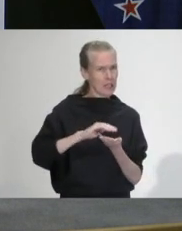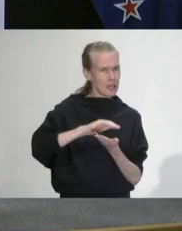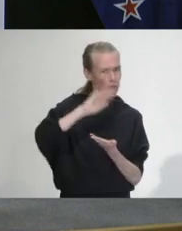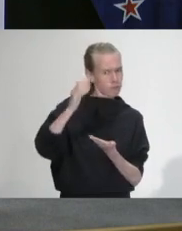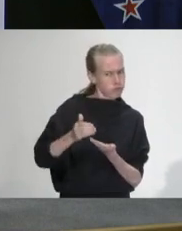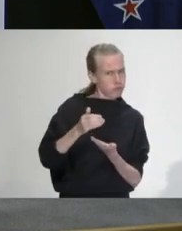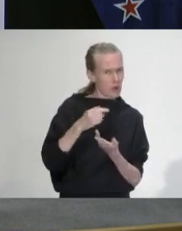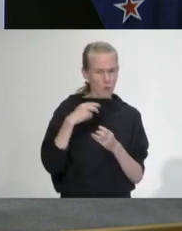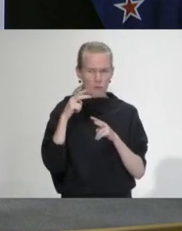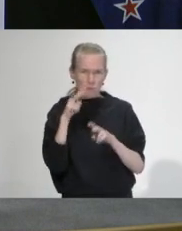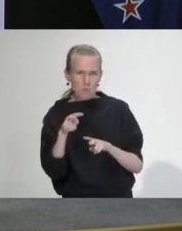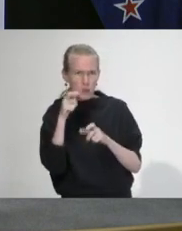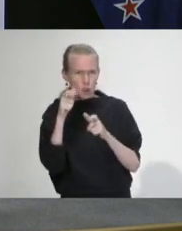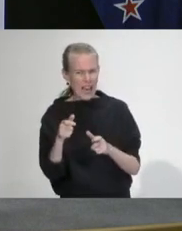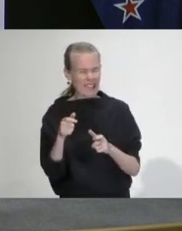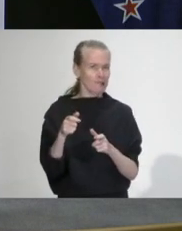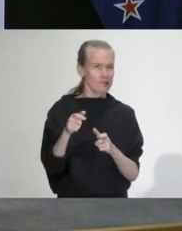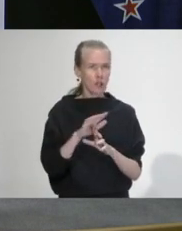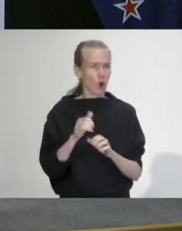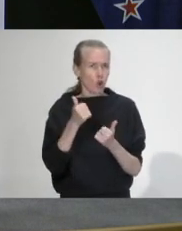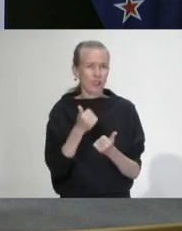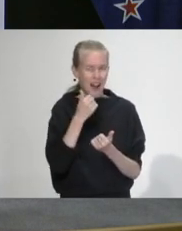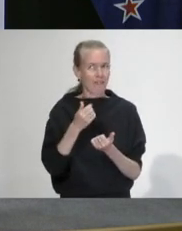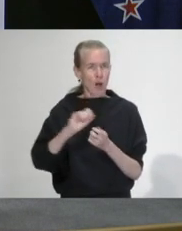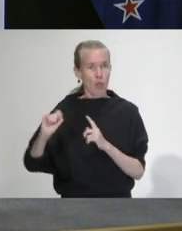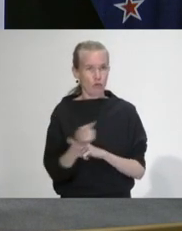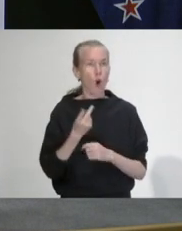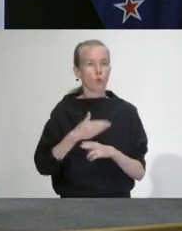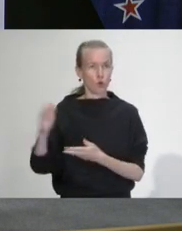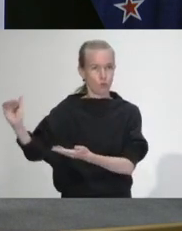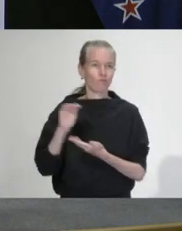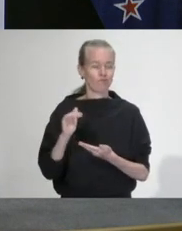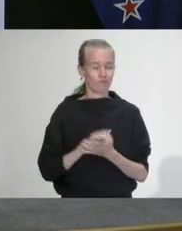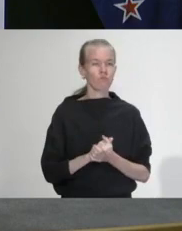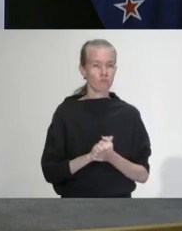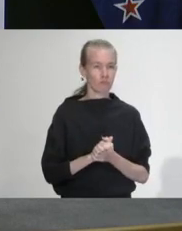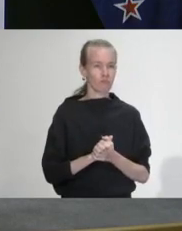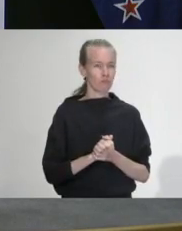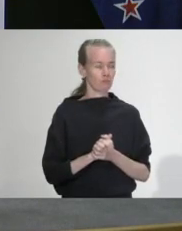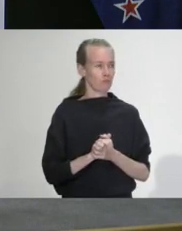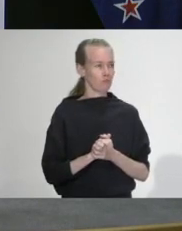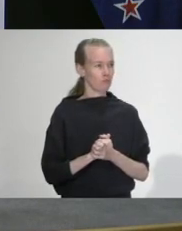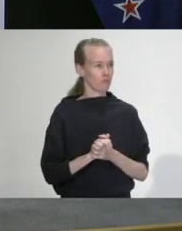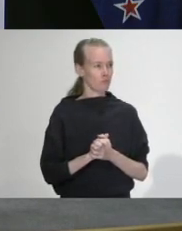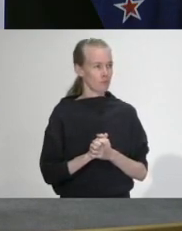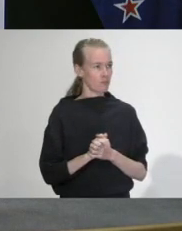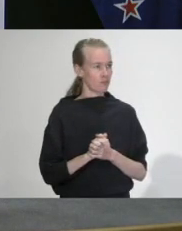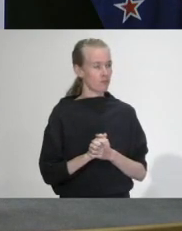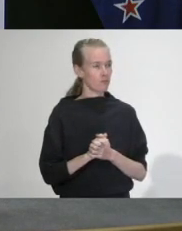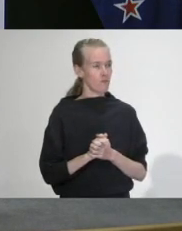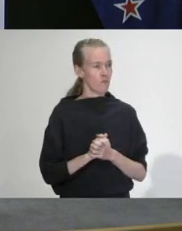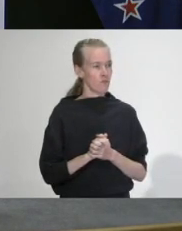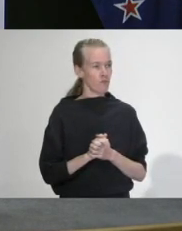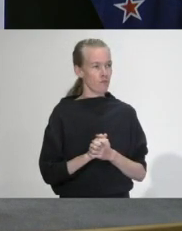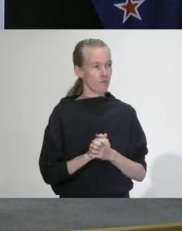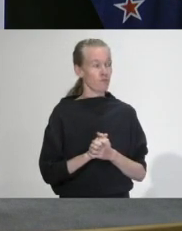PPE available because it was only 10% of the stock there. Okay, last... or is that more widespread? Sorry. There had been some other